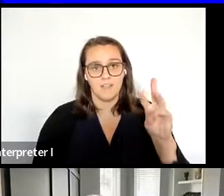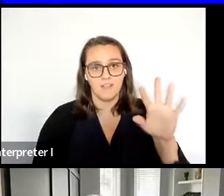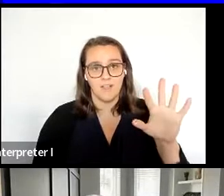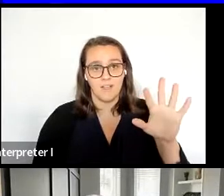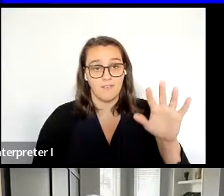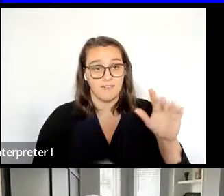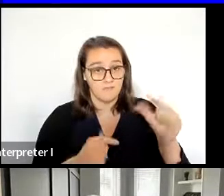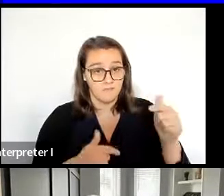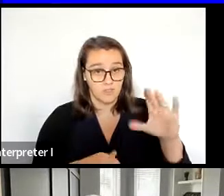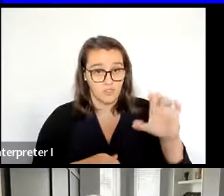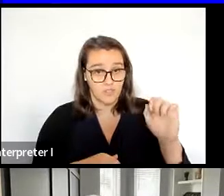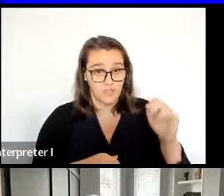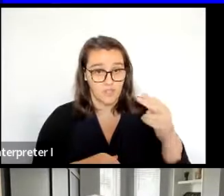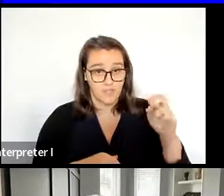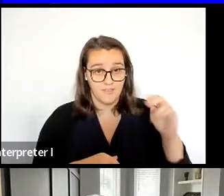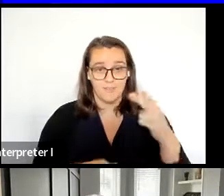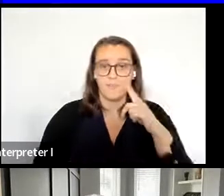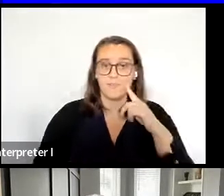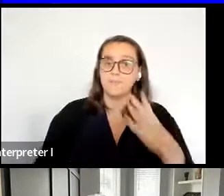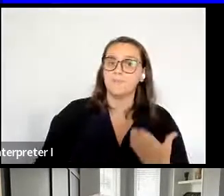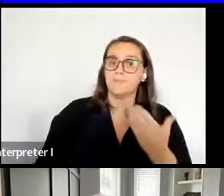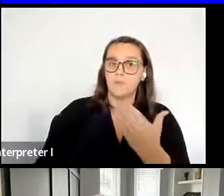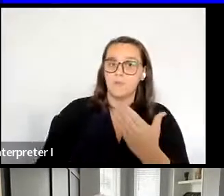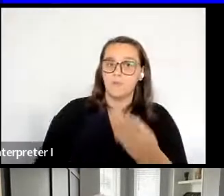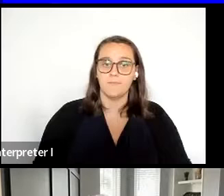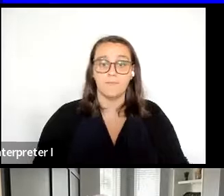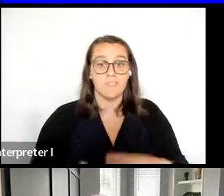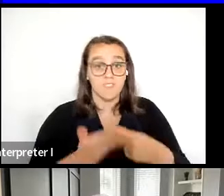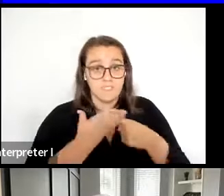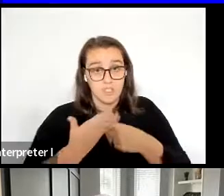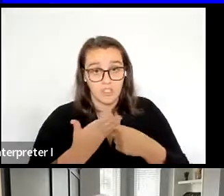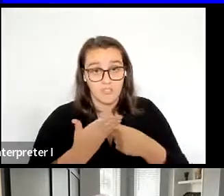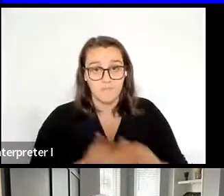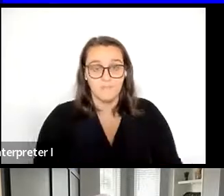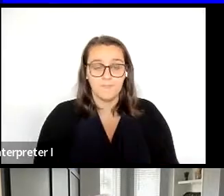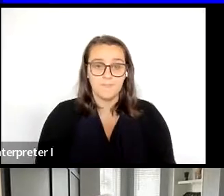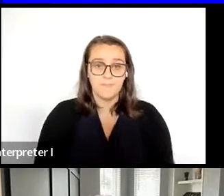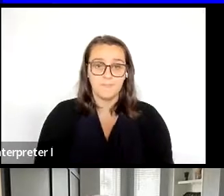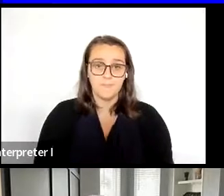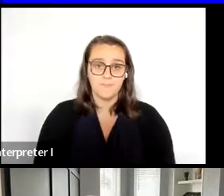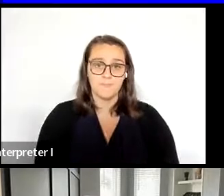Che. I so move. Is there discussion?